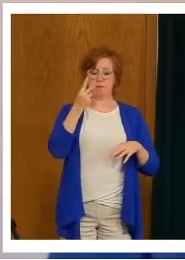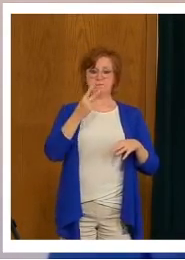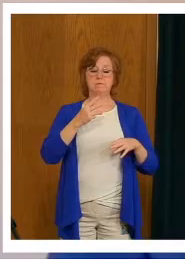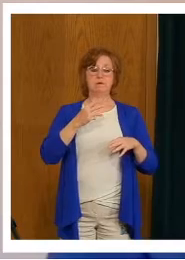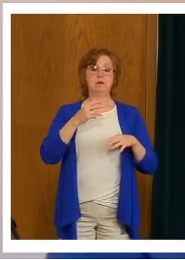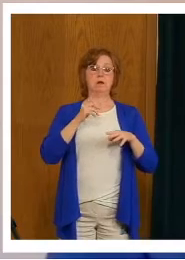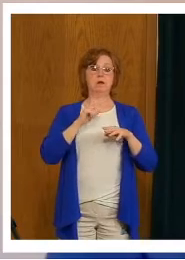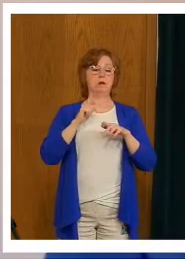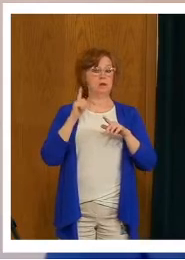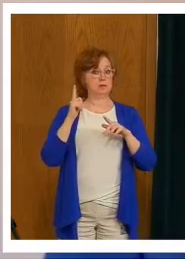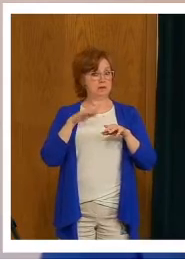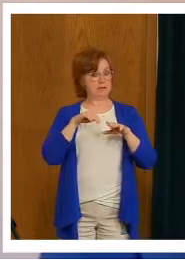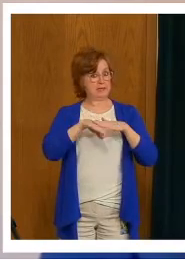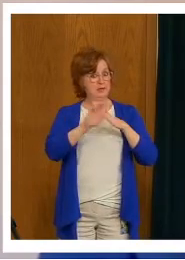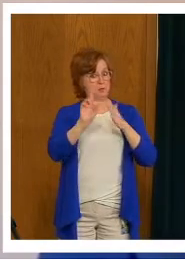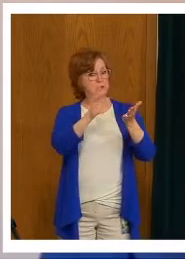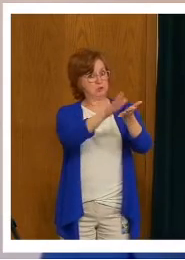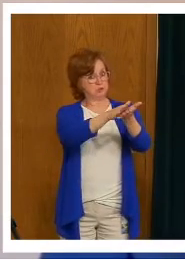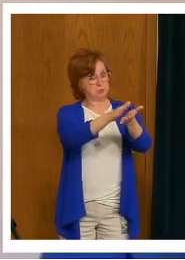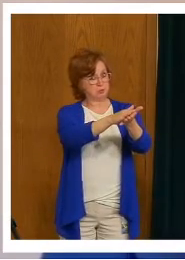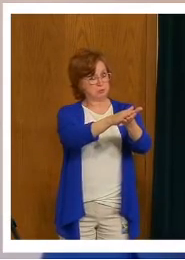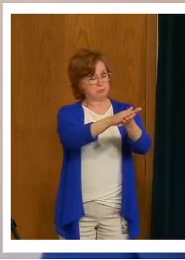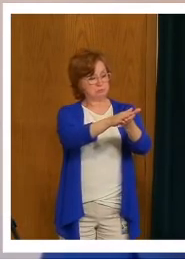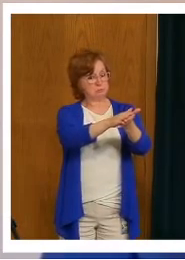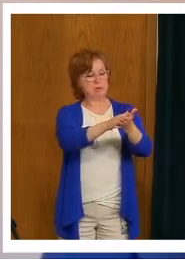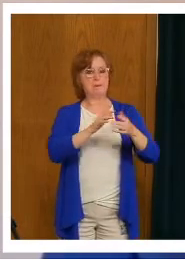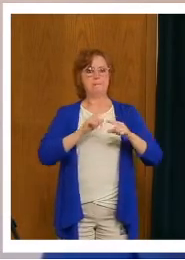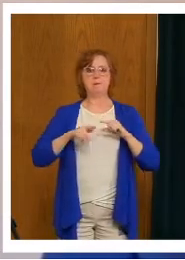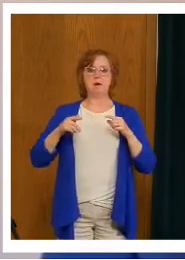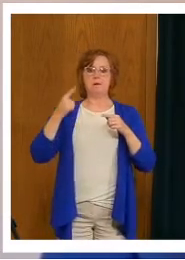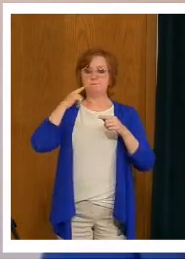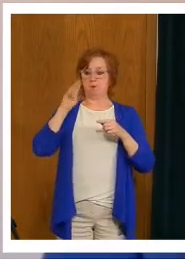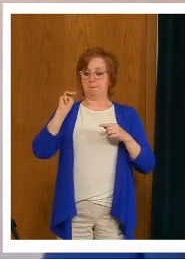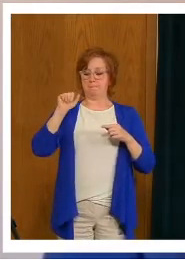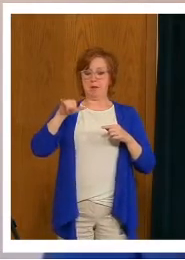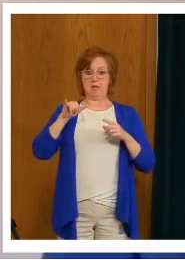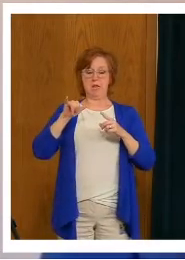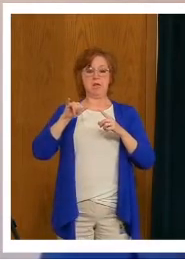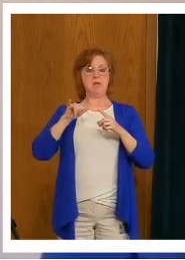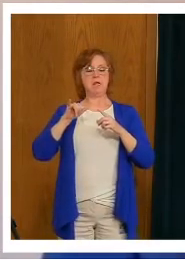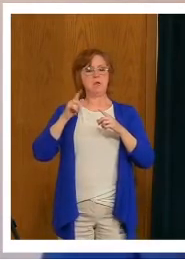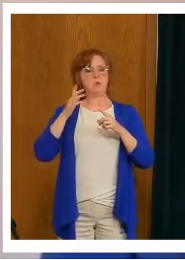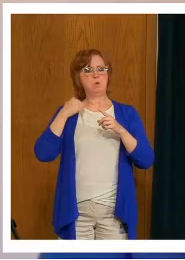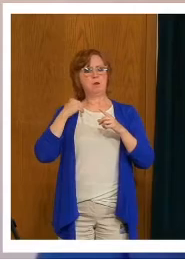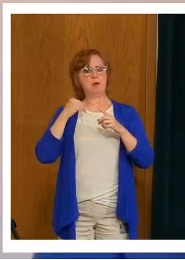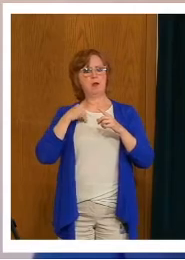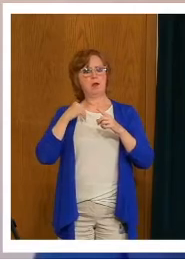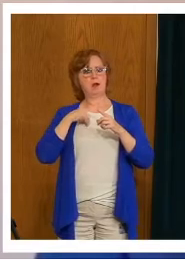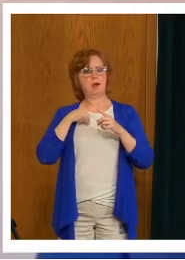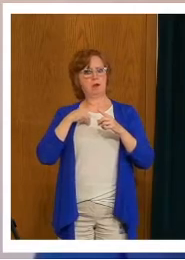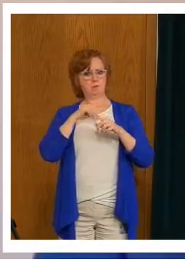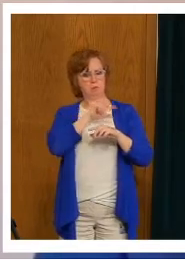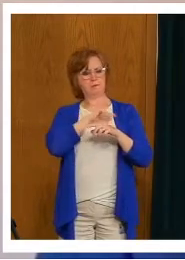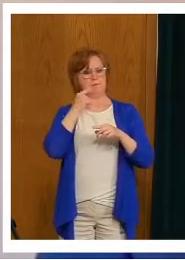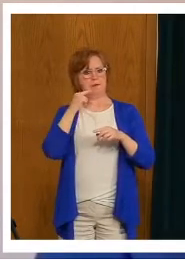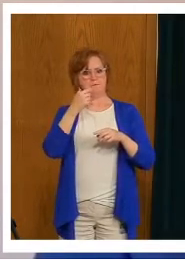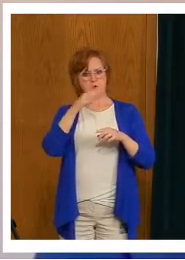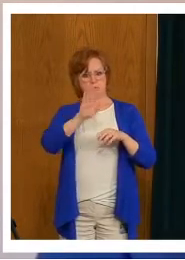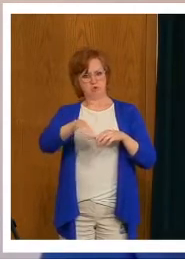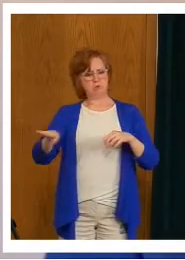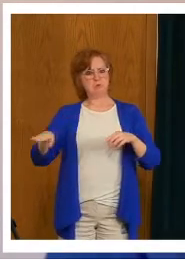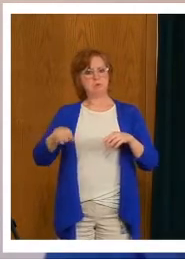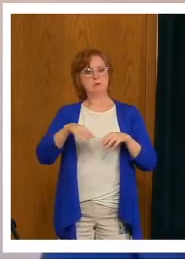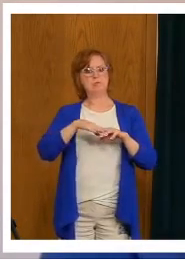the month of May. So we will be seeing some kids trickle in both to our other immunization programs, either drive-throughs or book clinics or